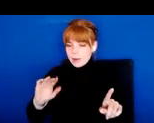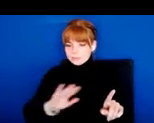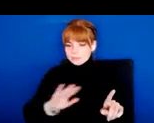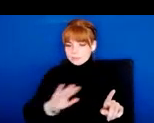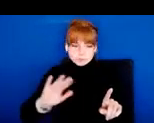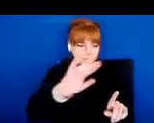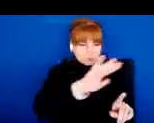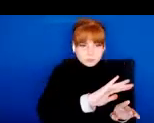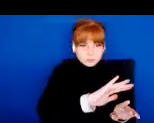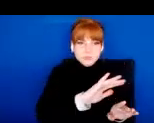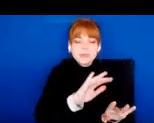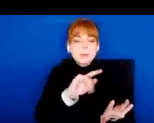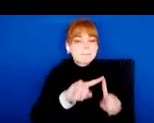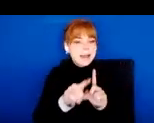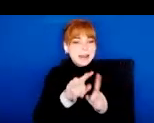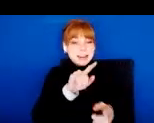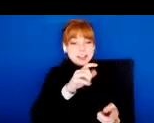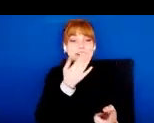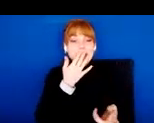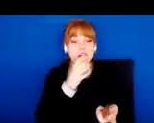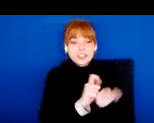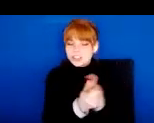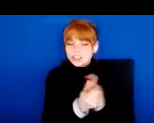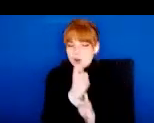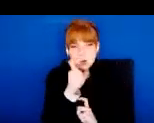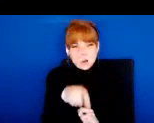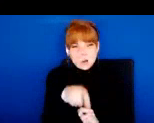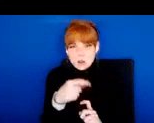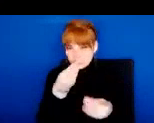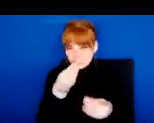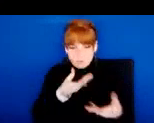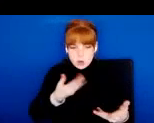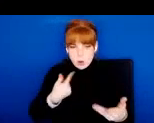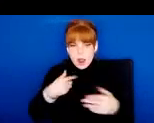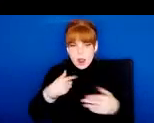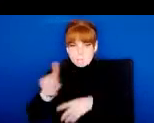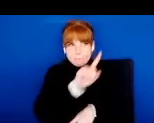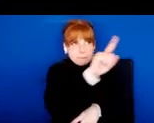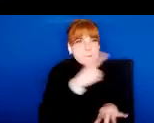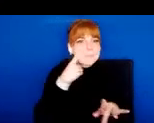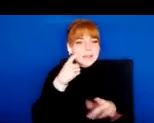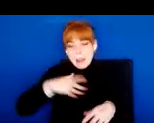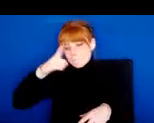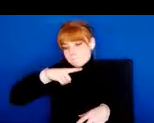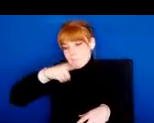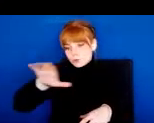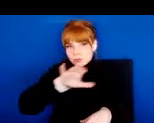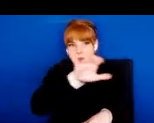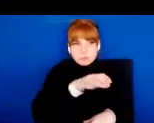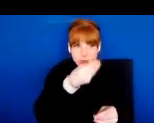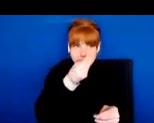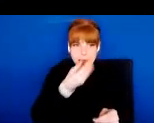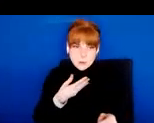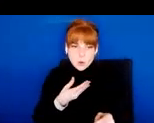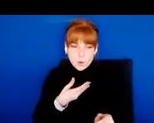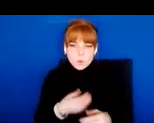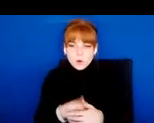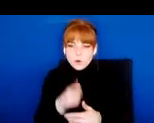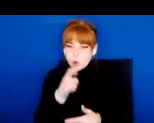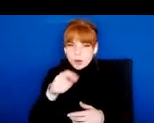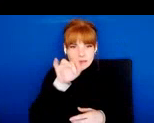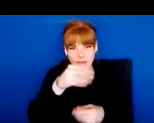don't need a contrast change to tell me where I'm hovering, because that's what my mouse does. If I look down at the next example though, let's say I see